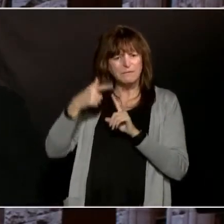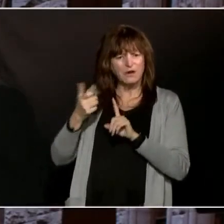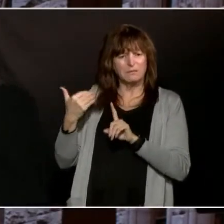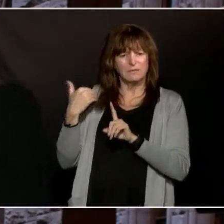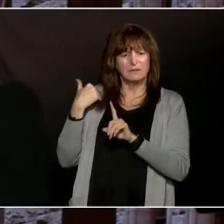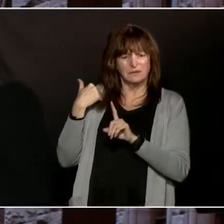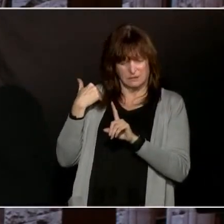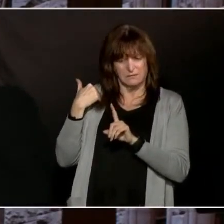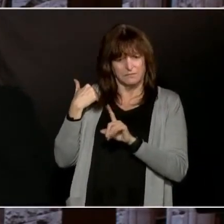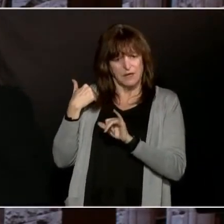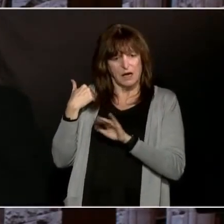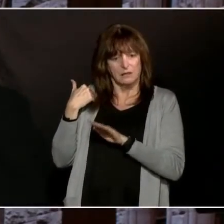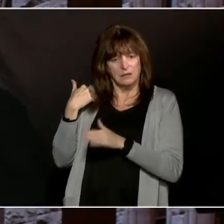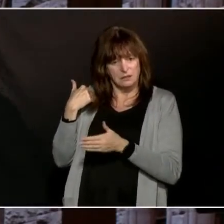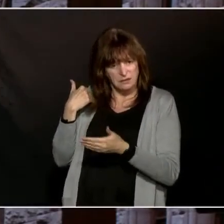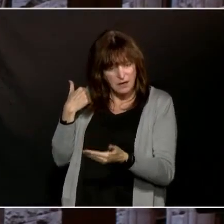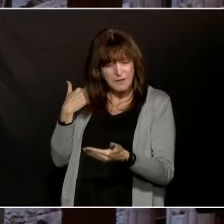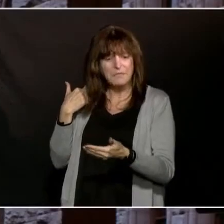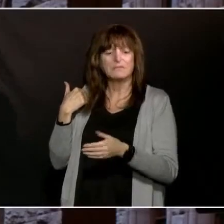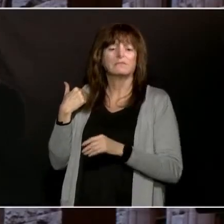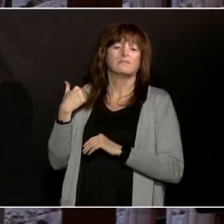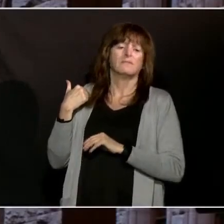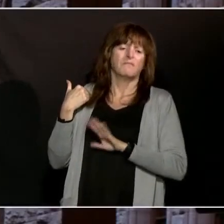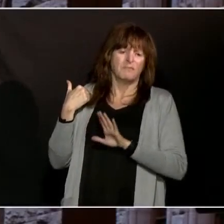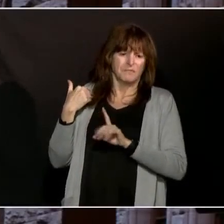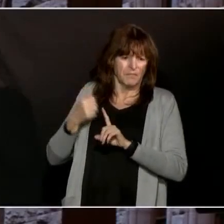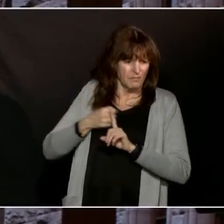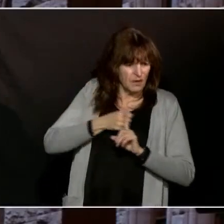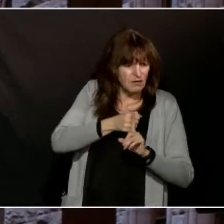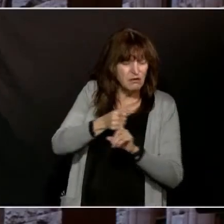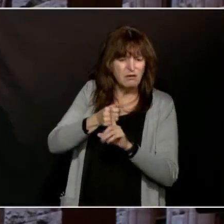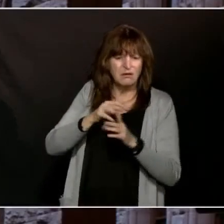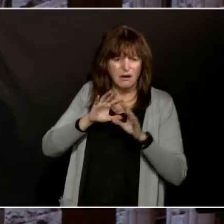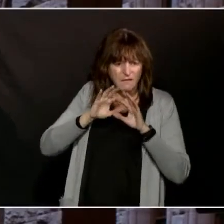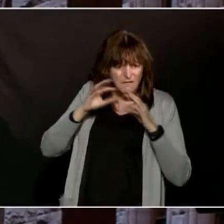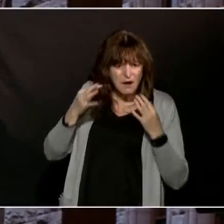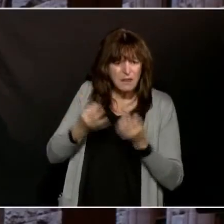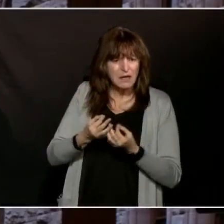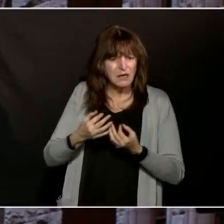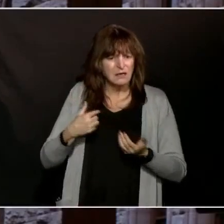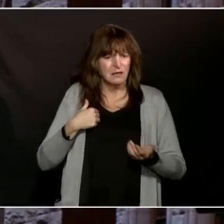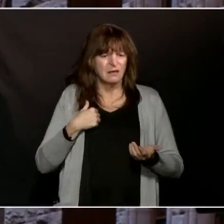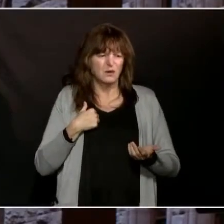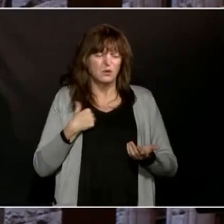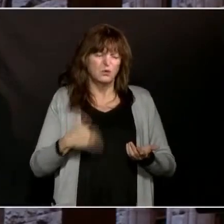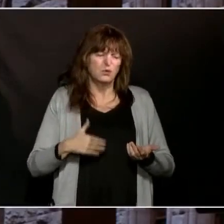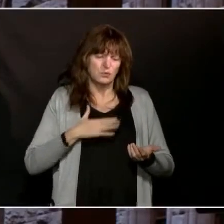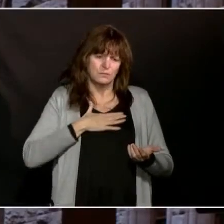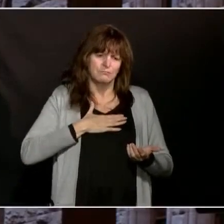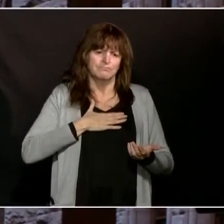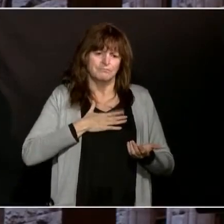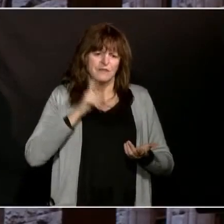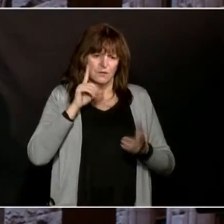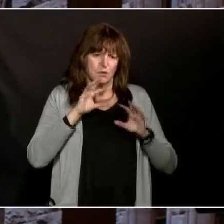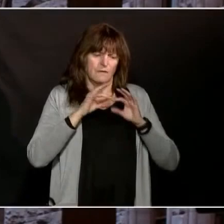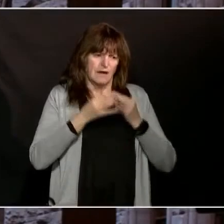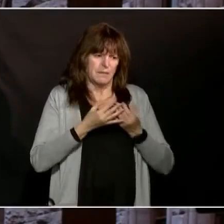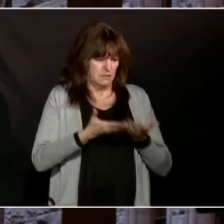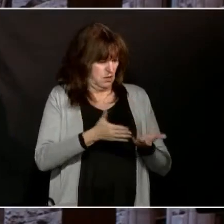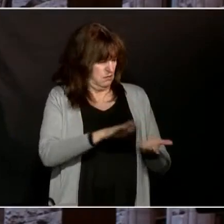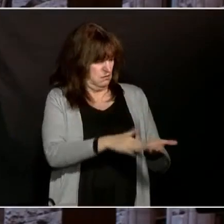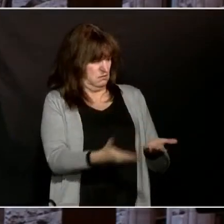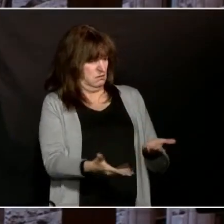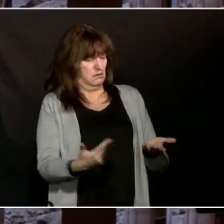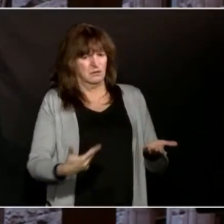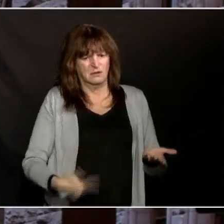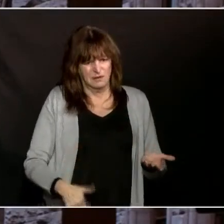occur, they affected families and family members, and of course our condolences goes out to those people and their family members